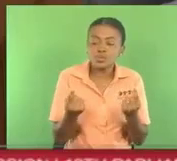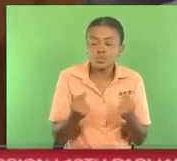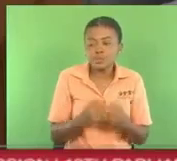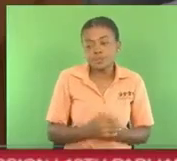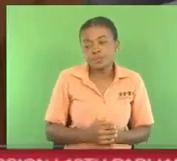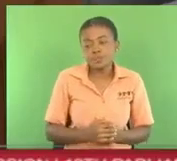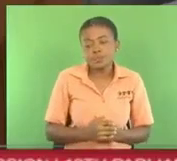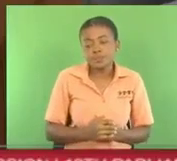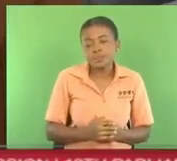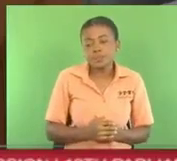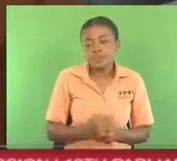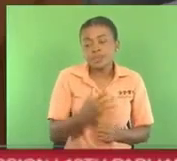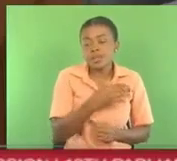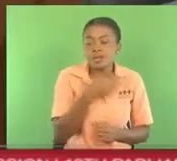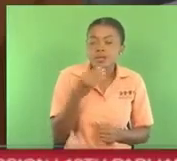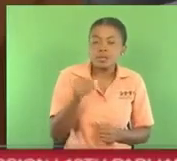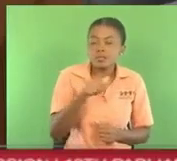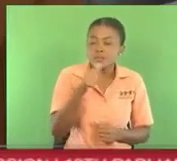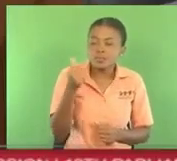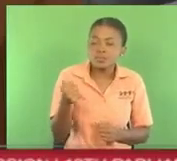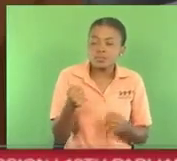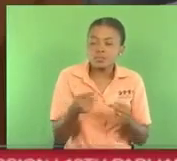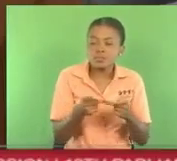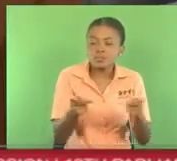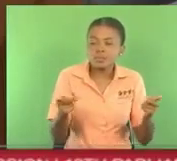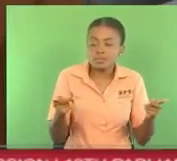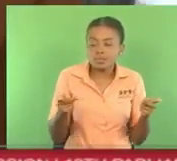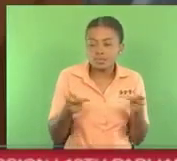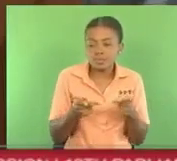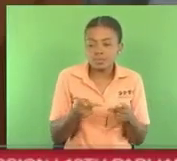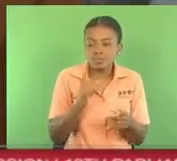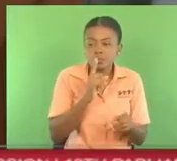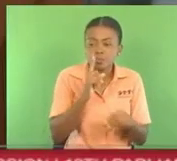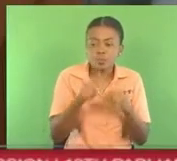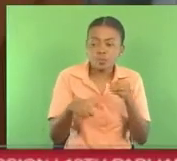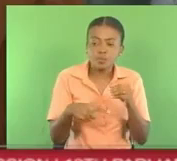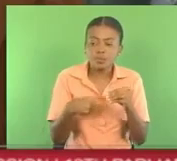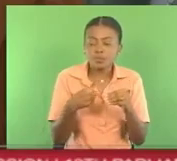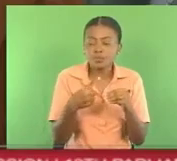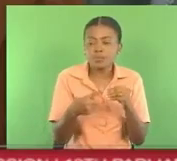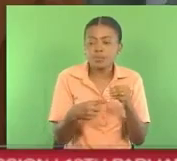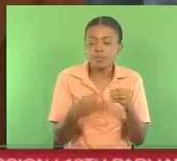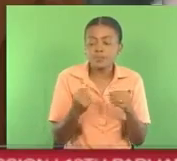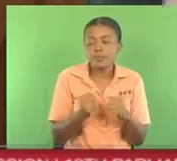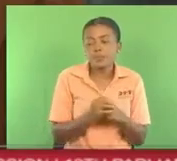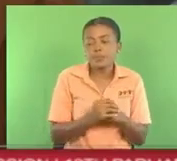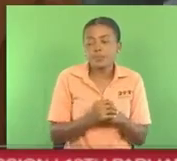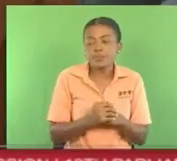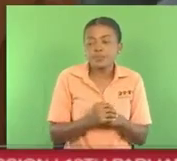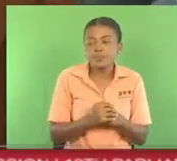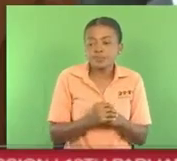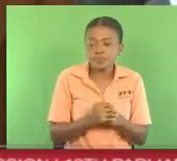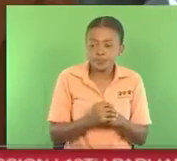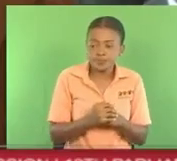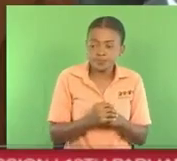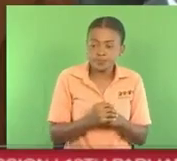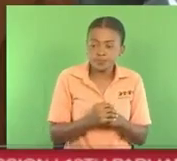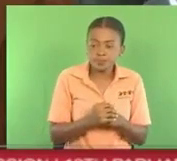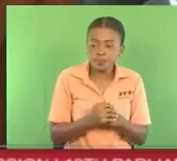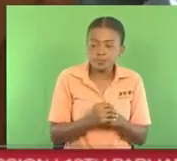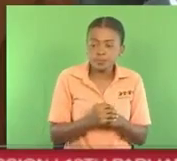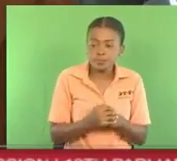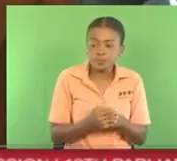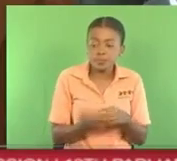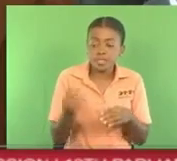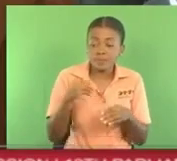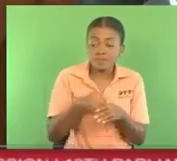In the other place, Mr. Vice President, I would have spoken a lot about the significant investment and job